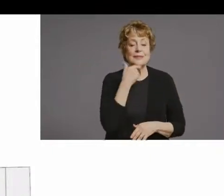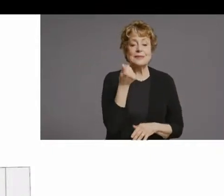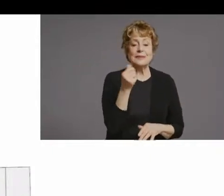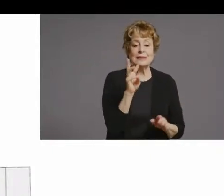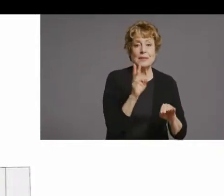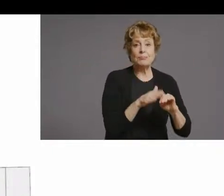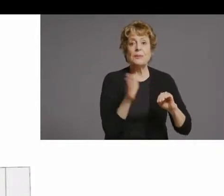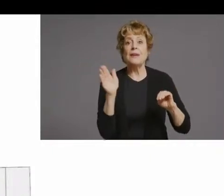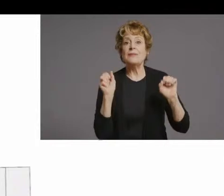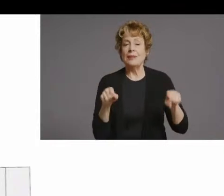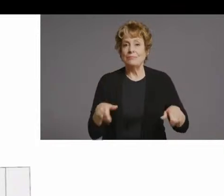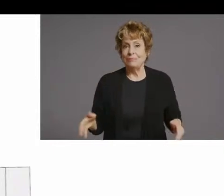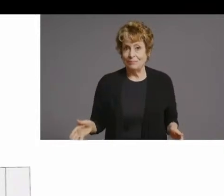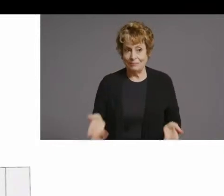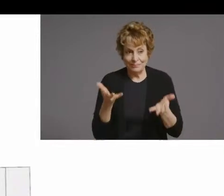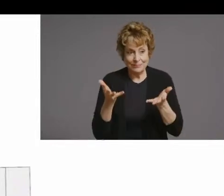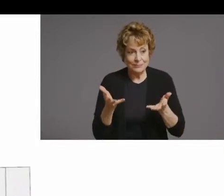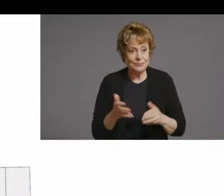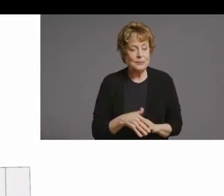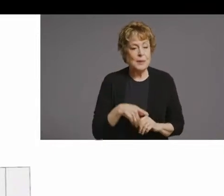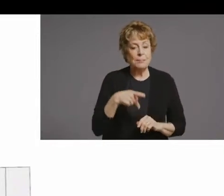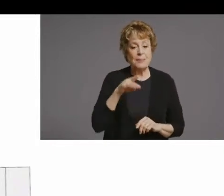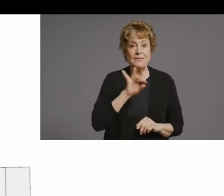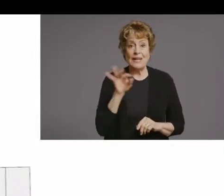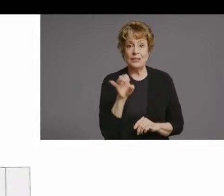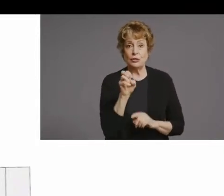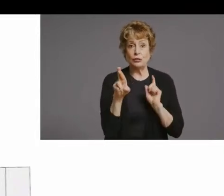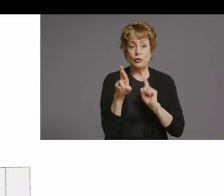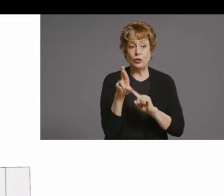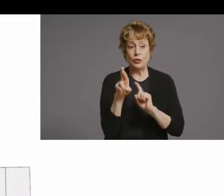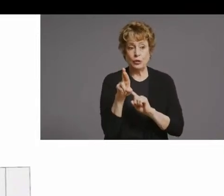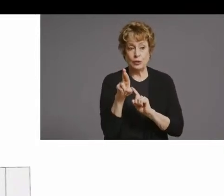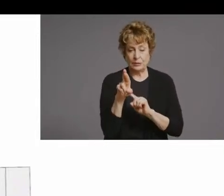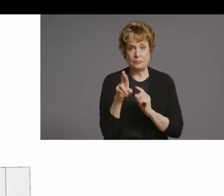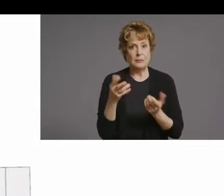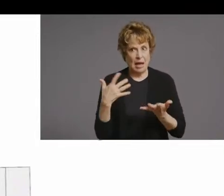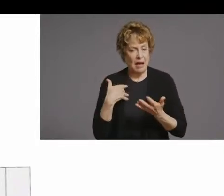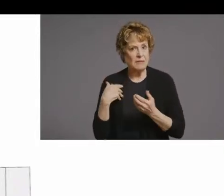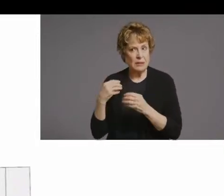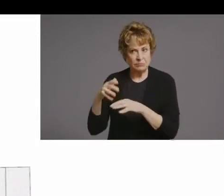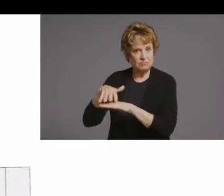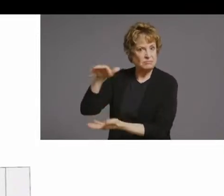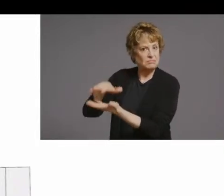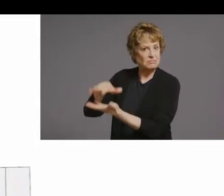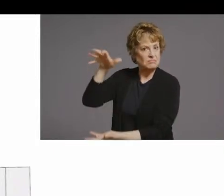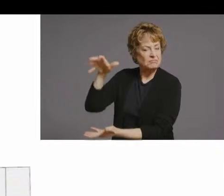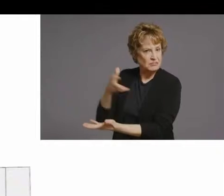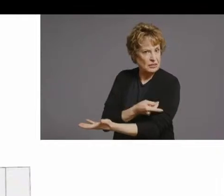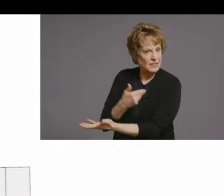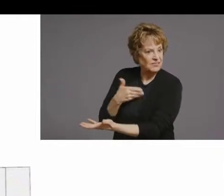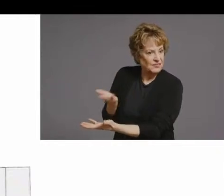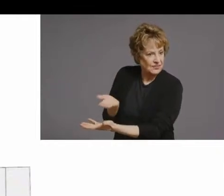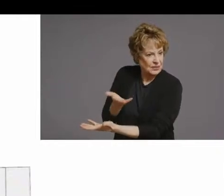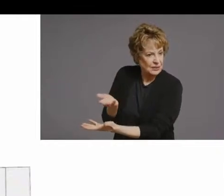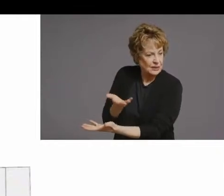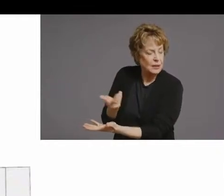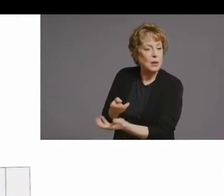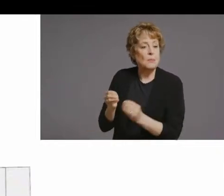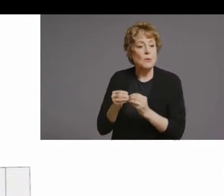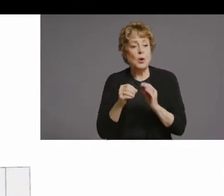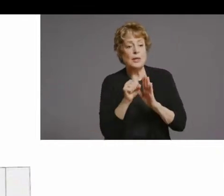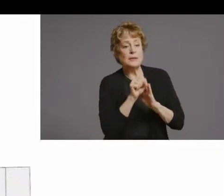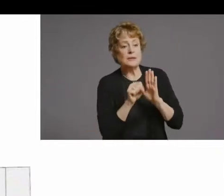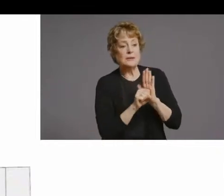above. Pfizer has become more widely available with the addition of state pods around the state and